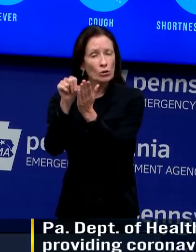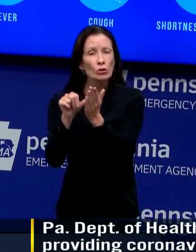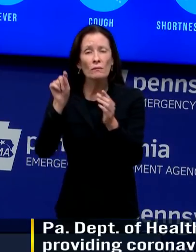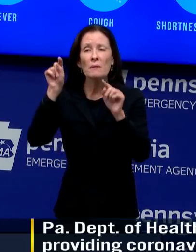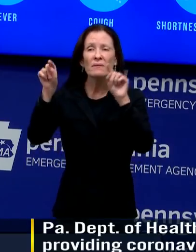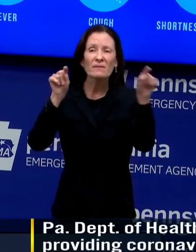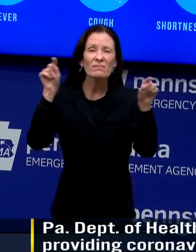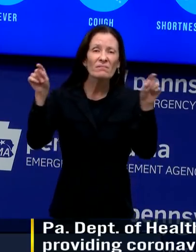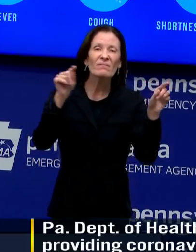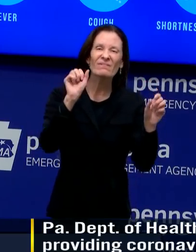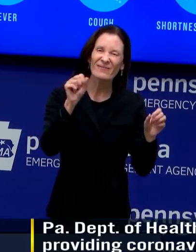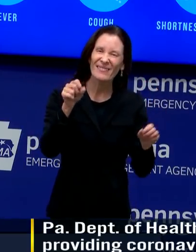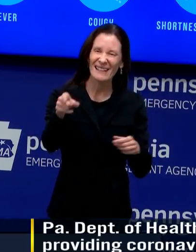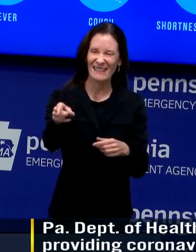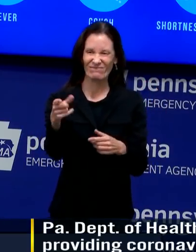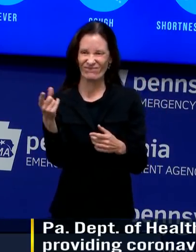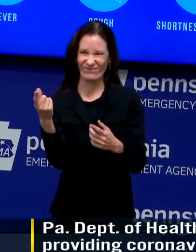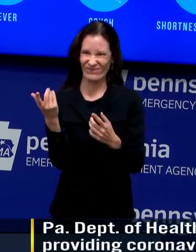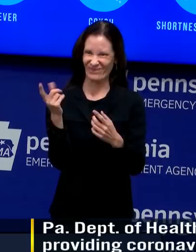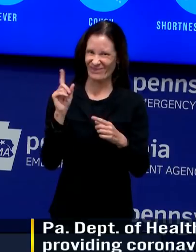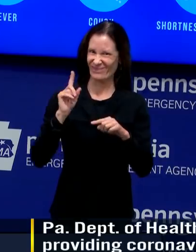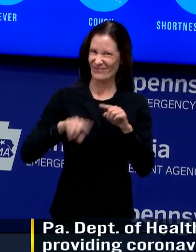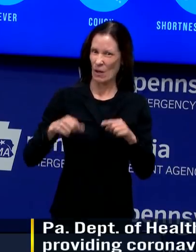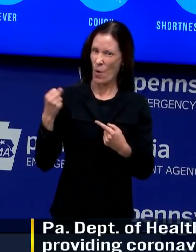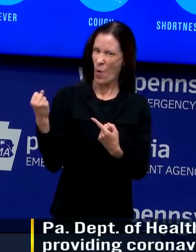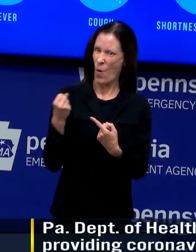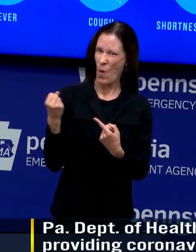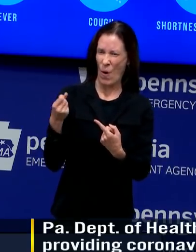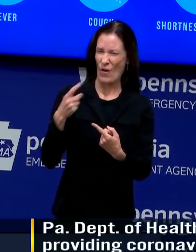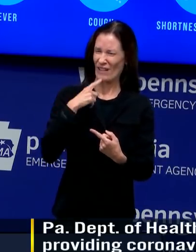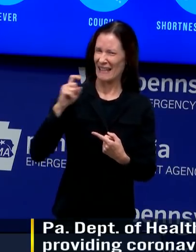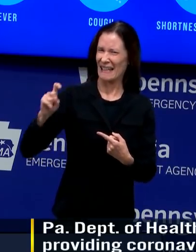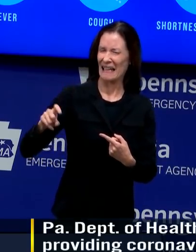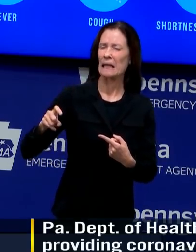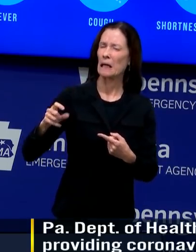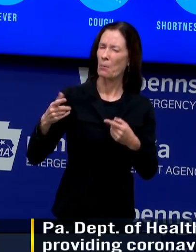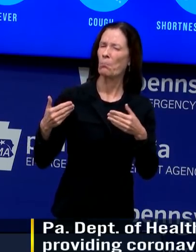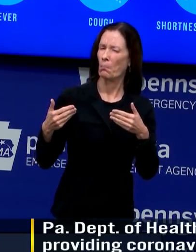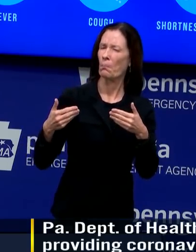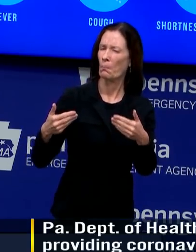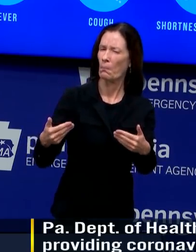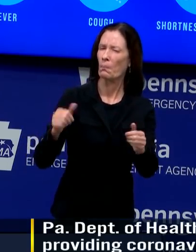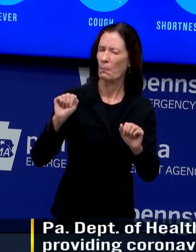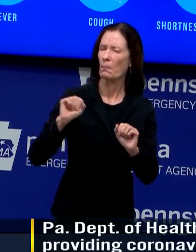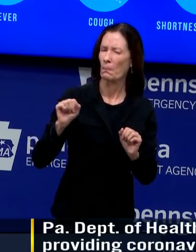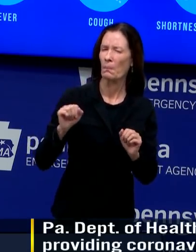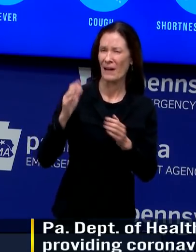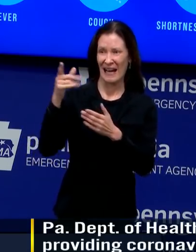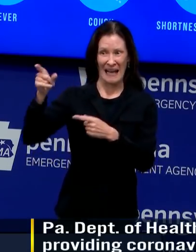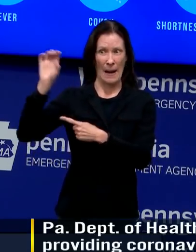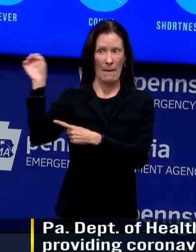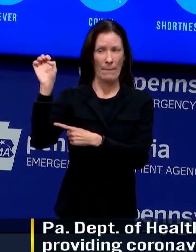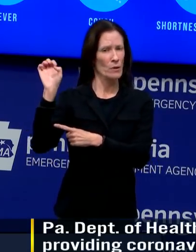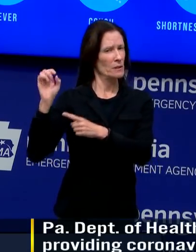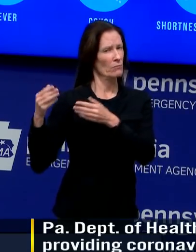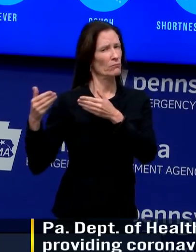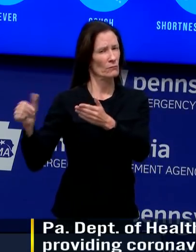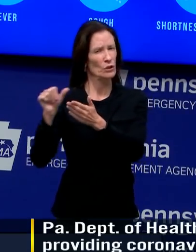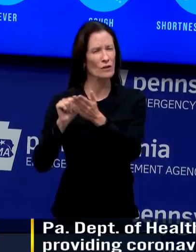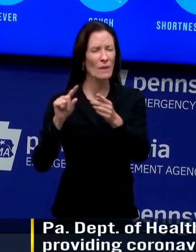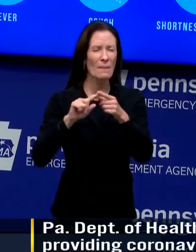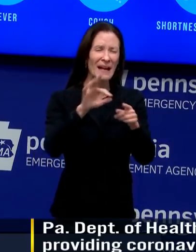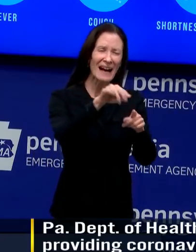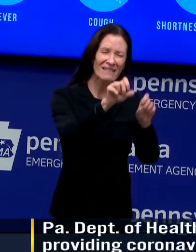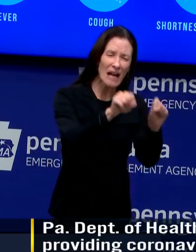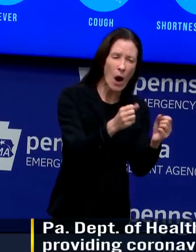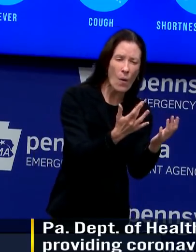difficult. So we are coming up with guidance using their information and other information that